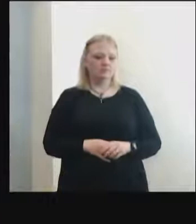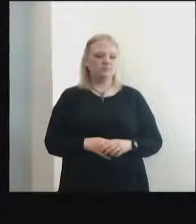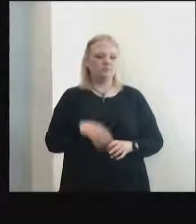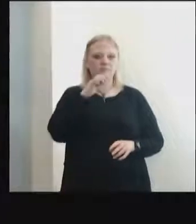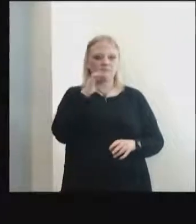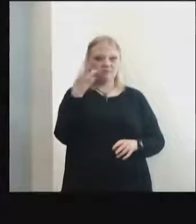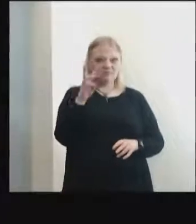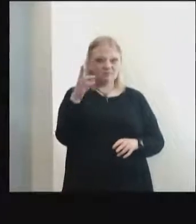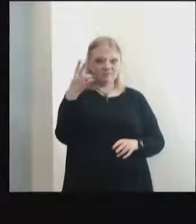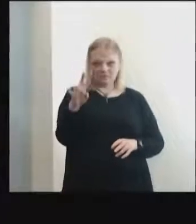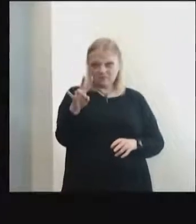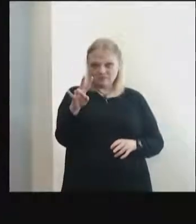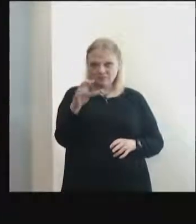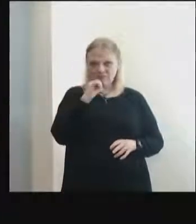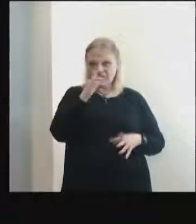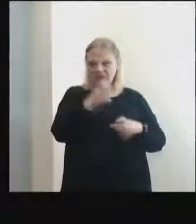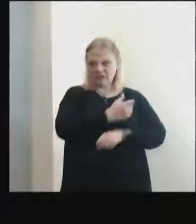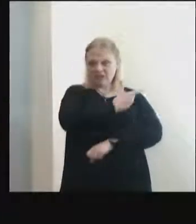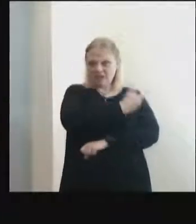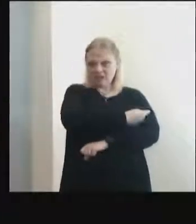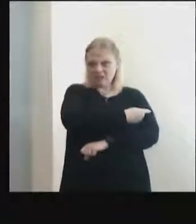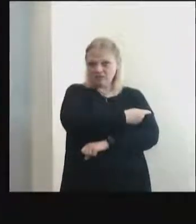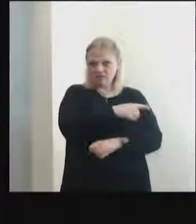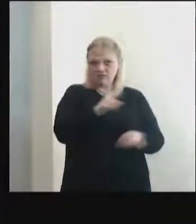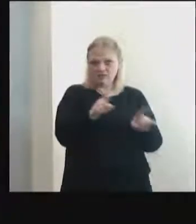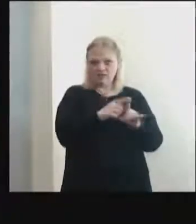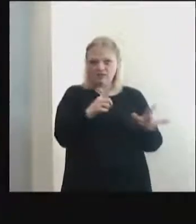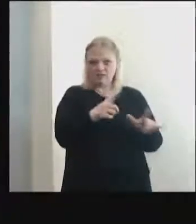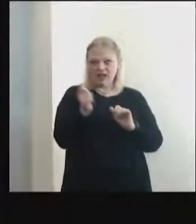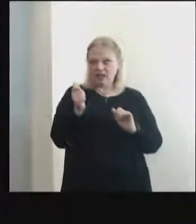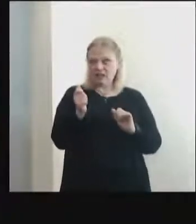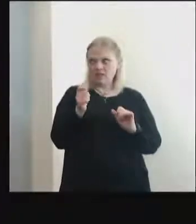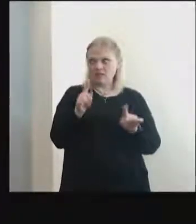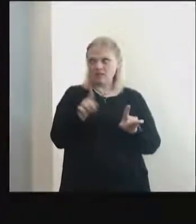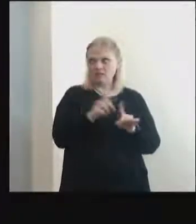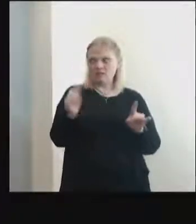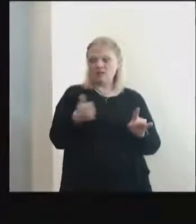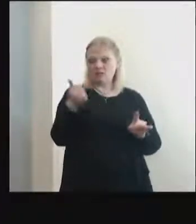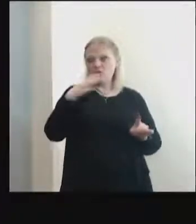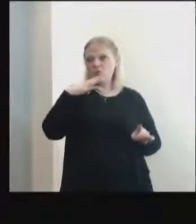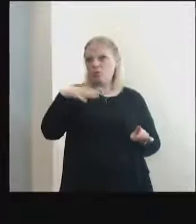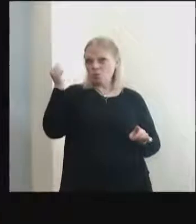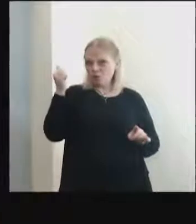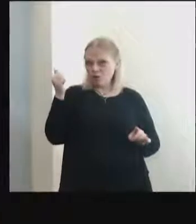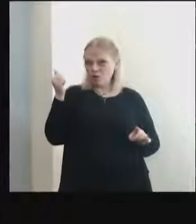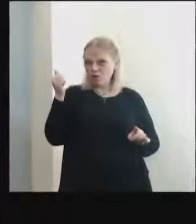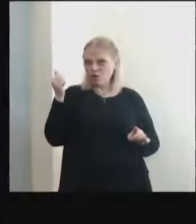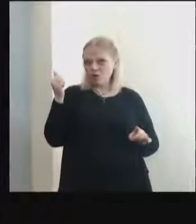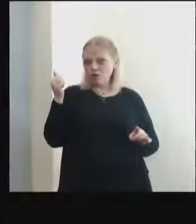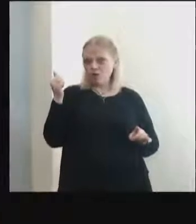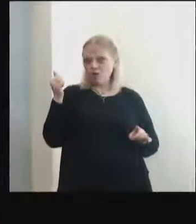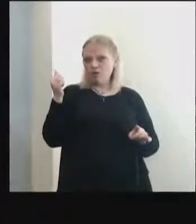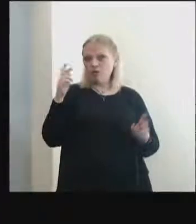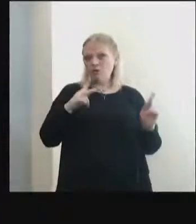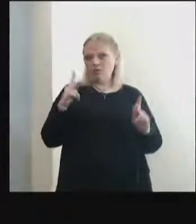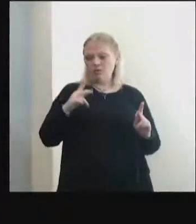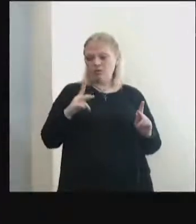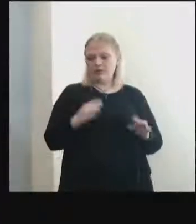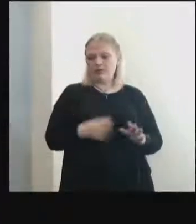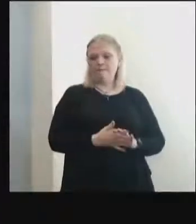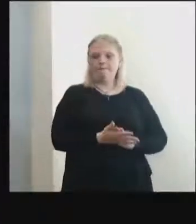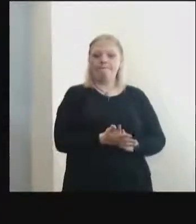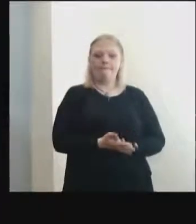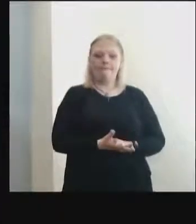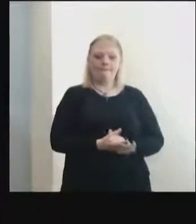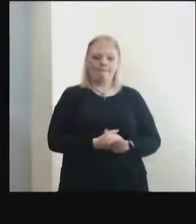and 17-year-olds not getting vaccinated as fast as our older seniors, older people in our community?